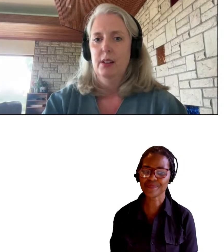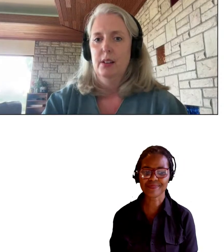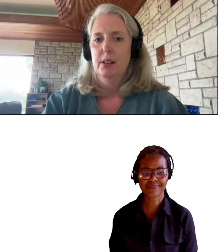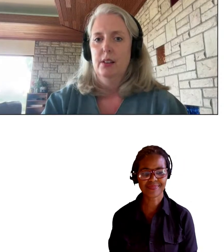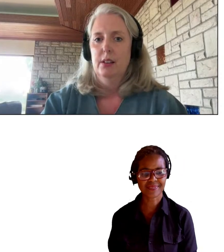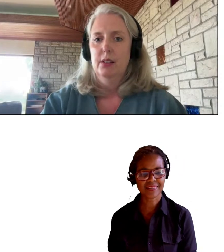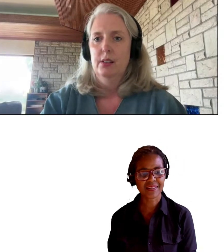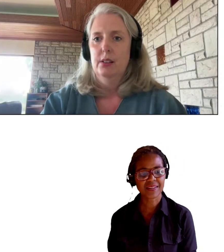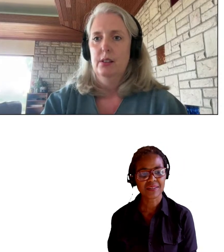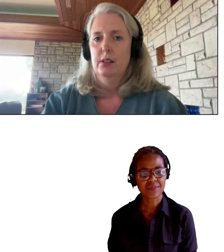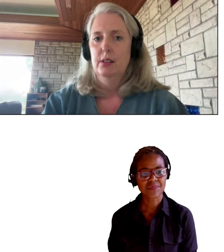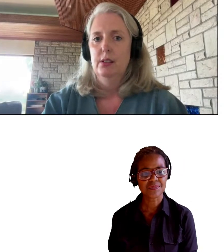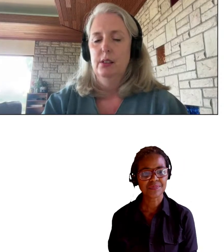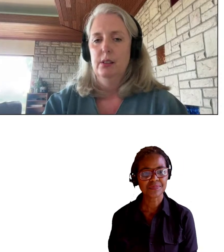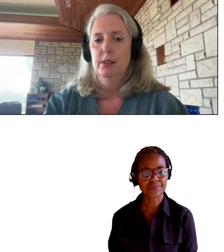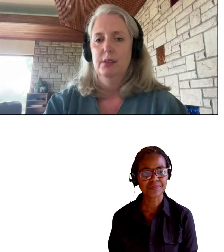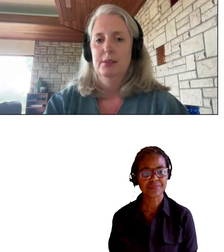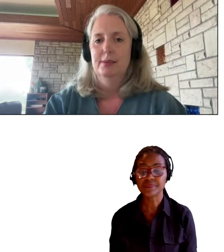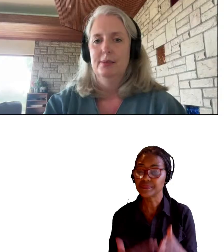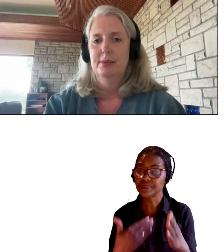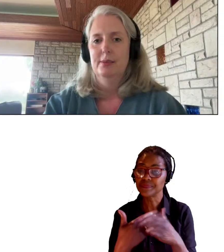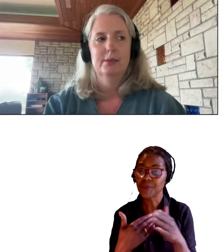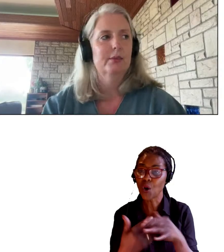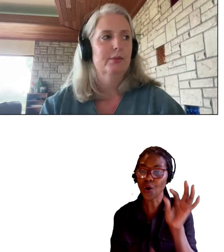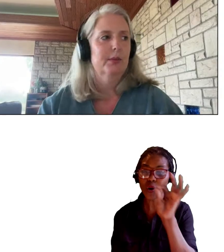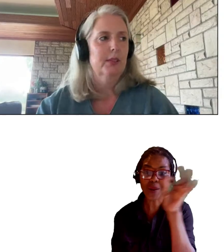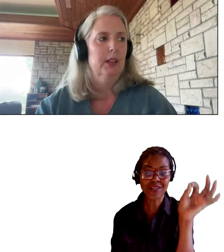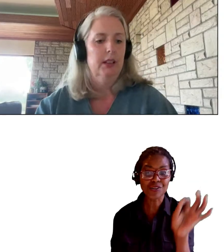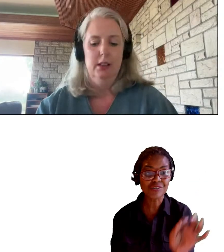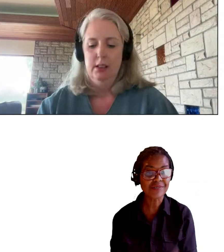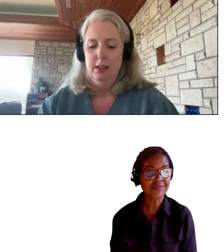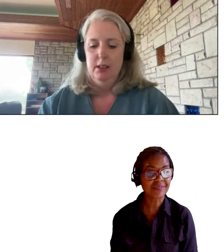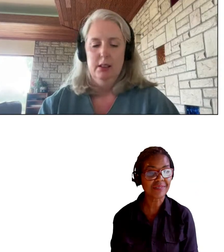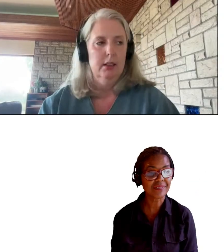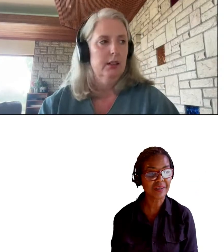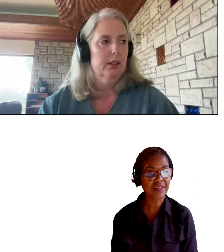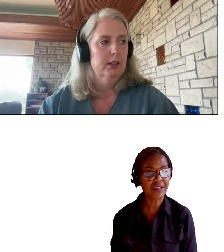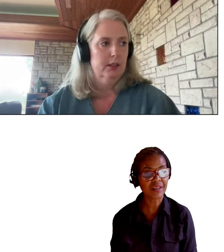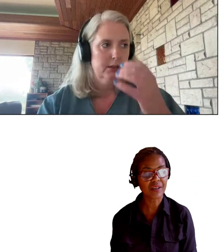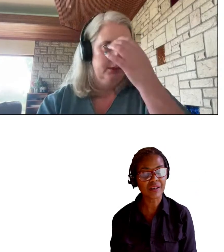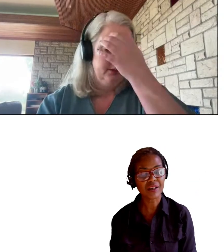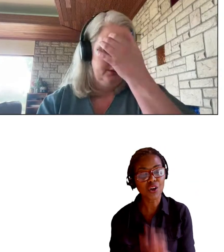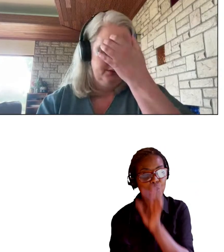Any other questions? Was there a question at the front there? Oh, yes,